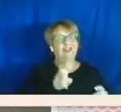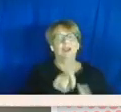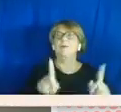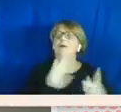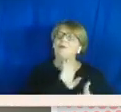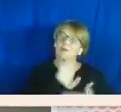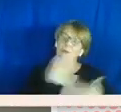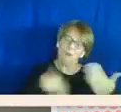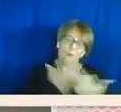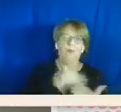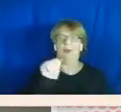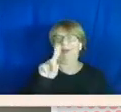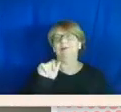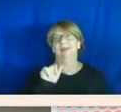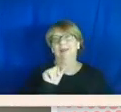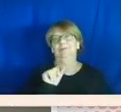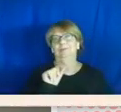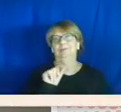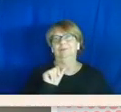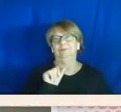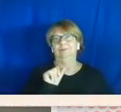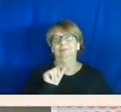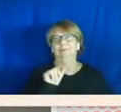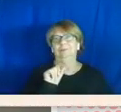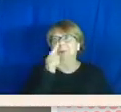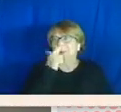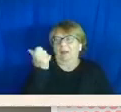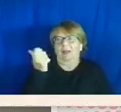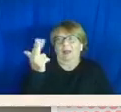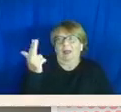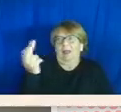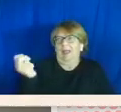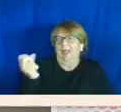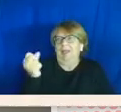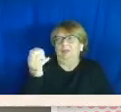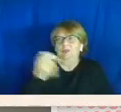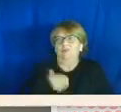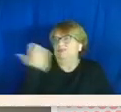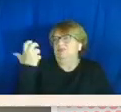ADA, because he was so obnoxious.